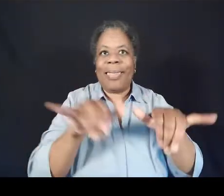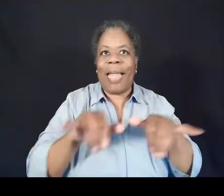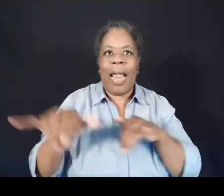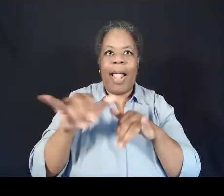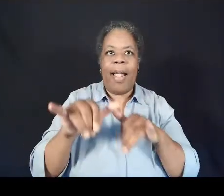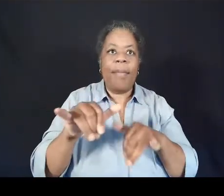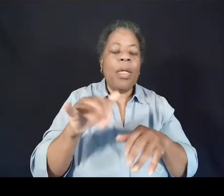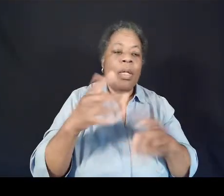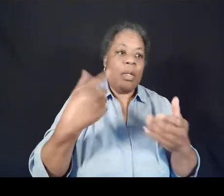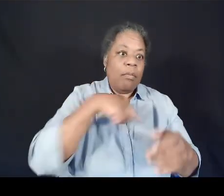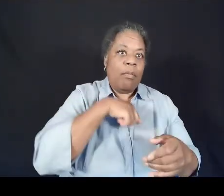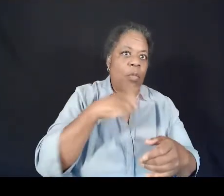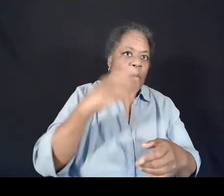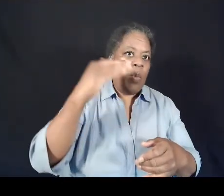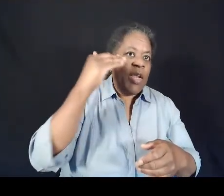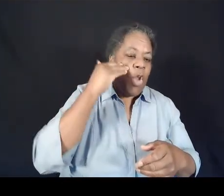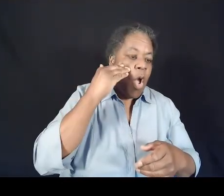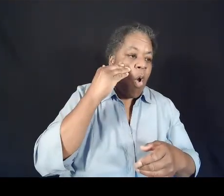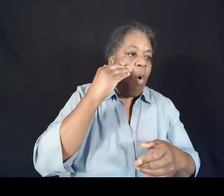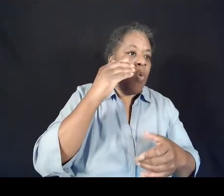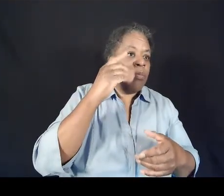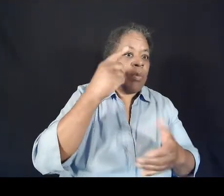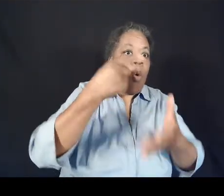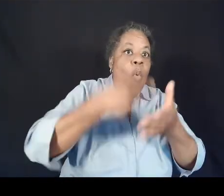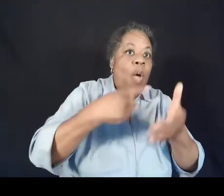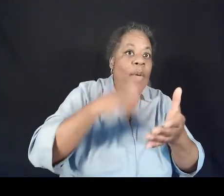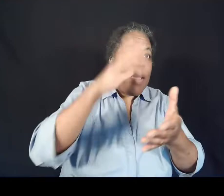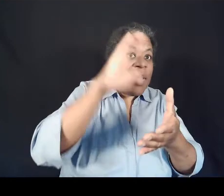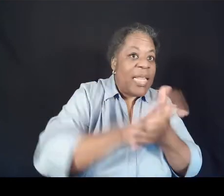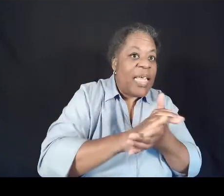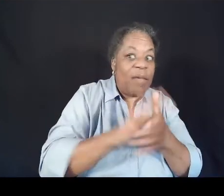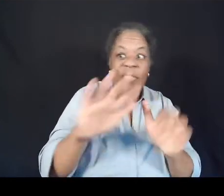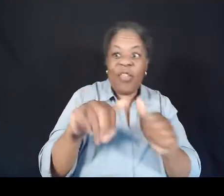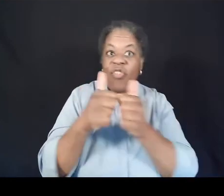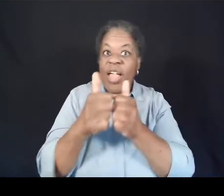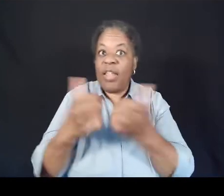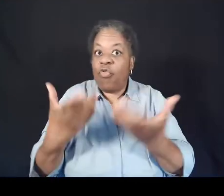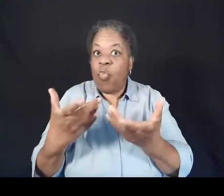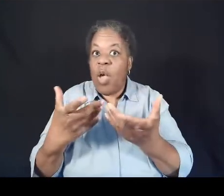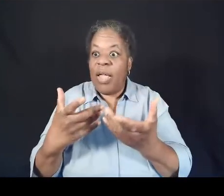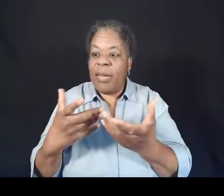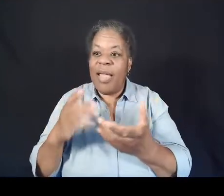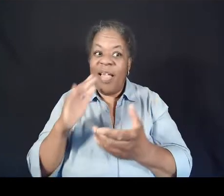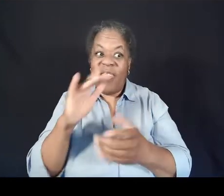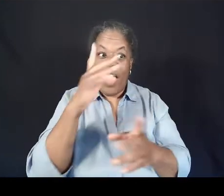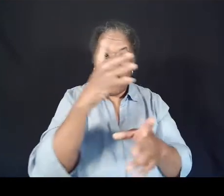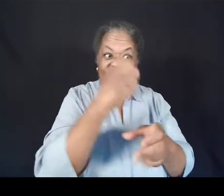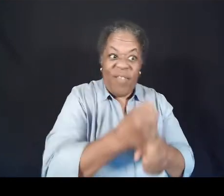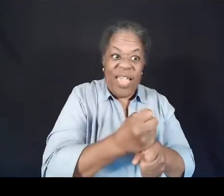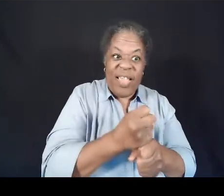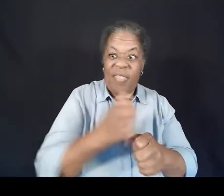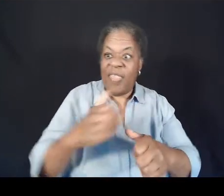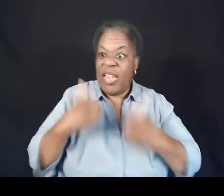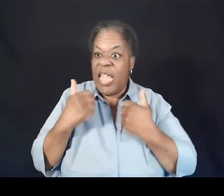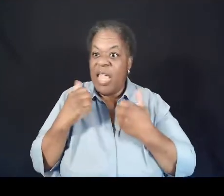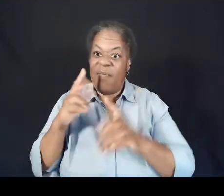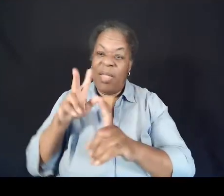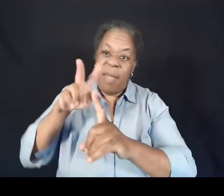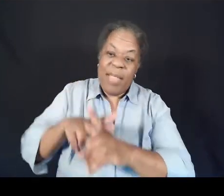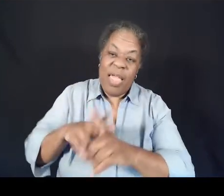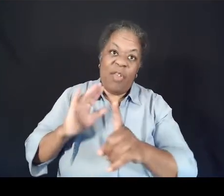most part. The challenge is living out that faith in a post-Christian, post-pandemic